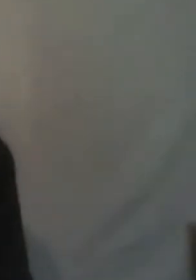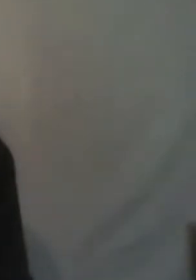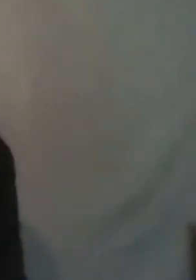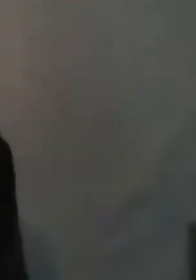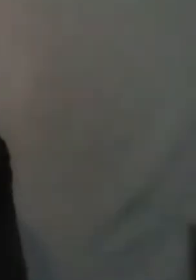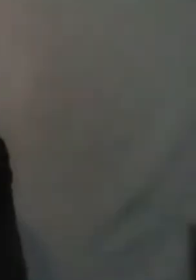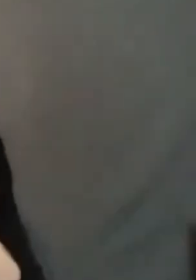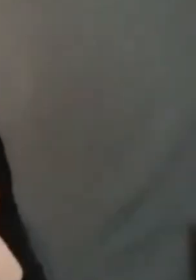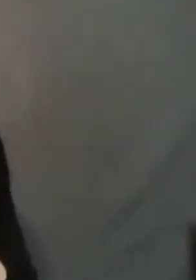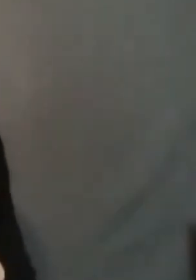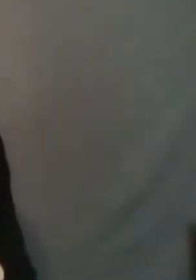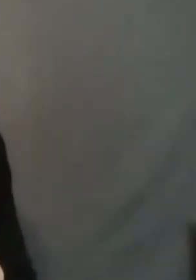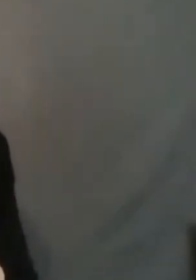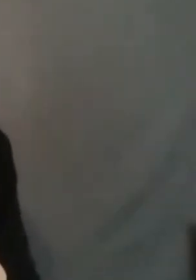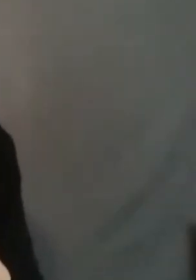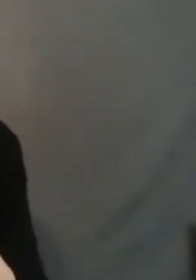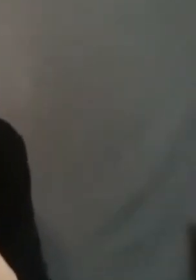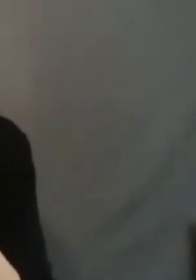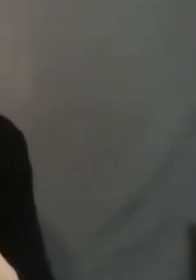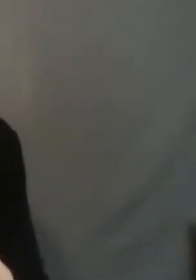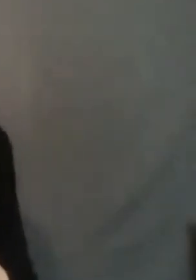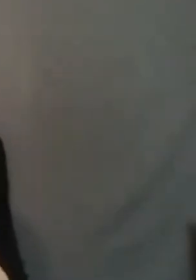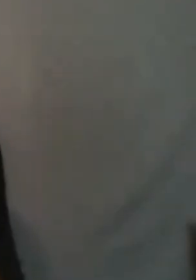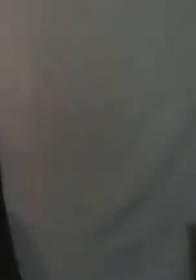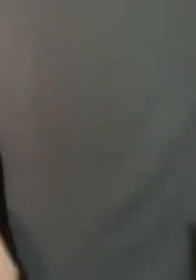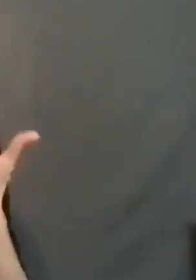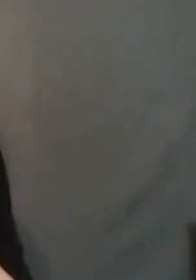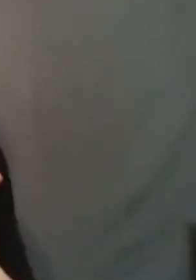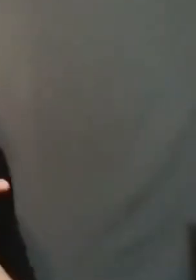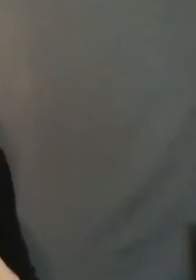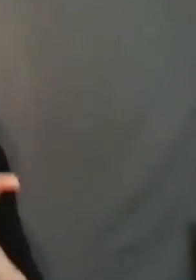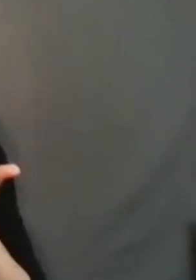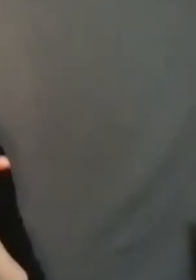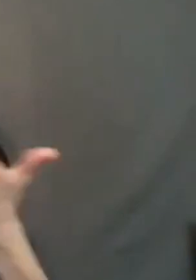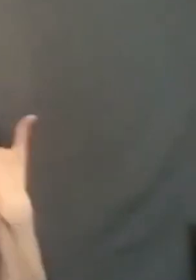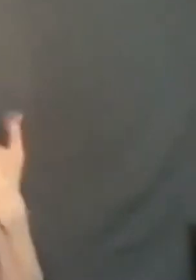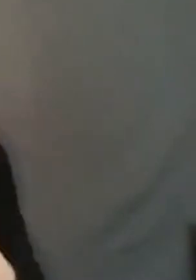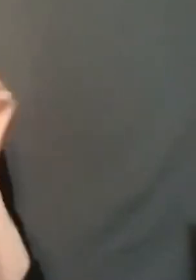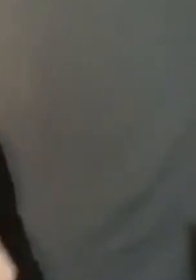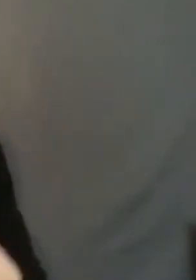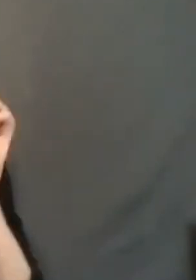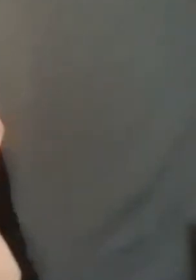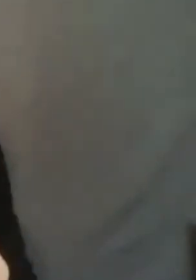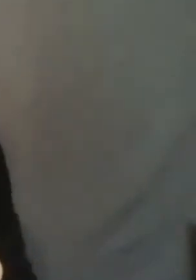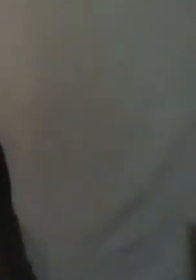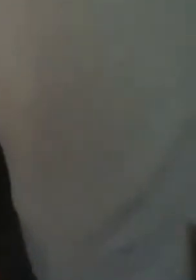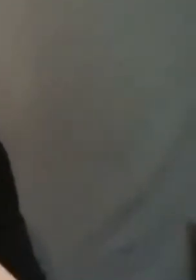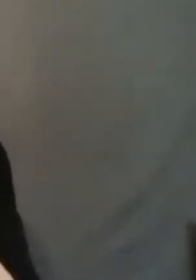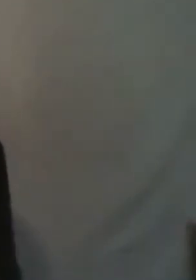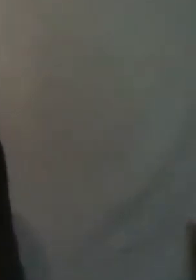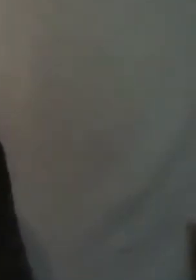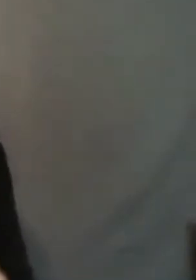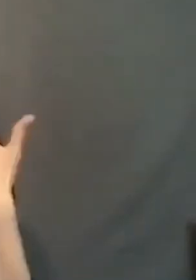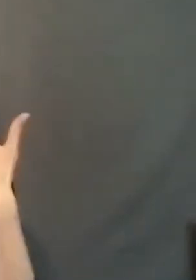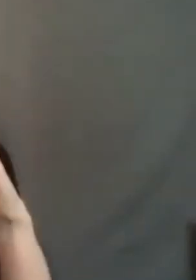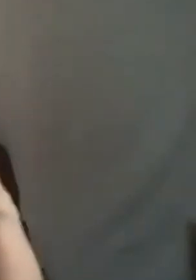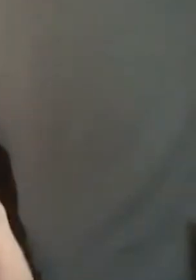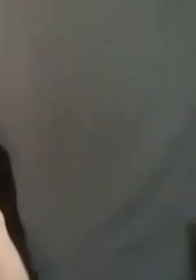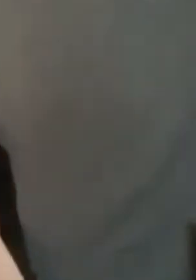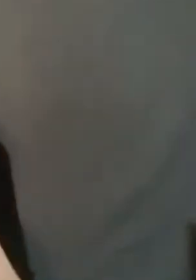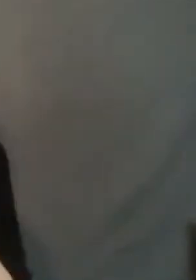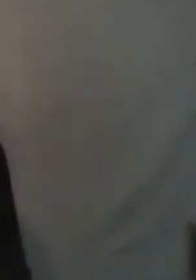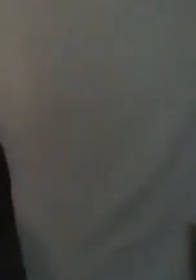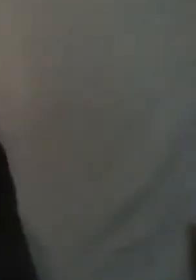Also, with all good research, there's an evaluation. So following the workshop, you'll receive an email message asking you to complete a